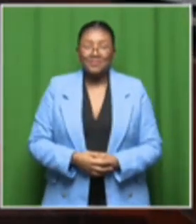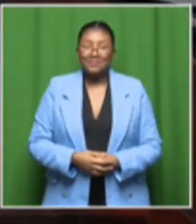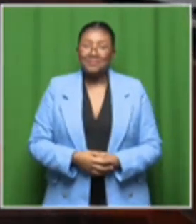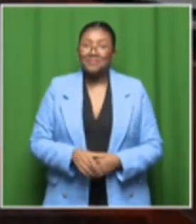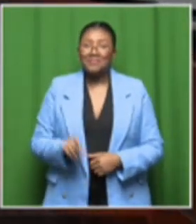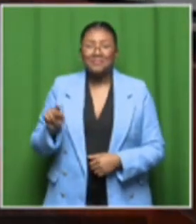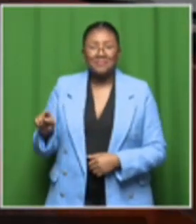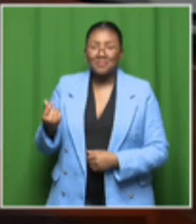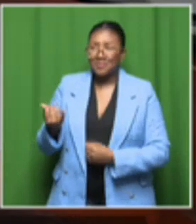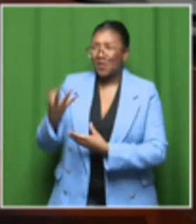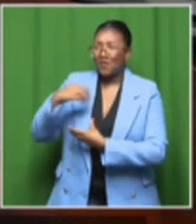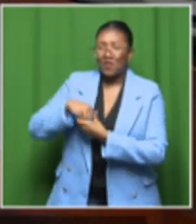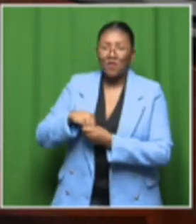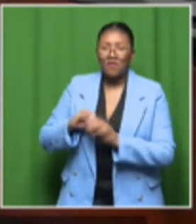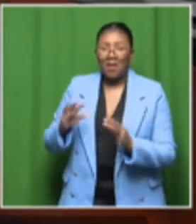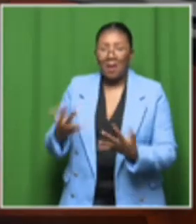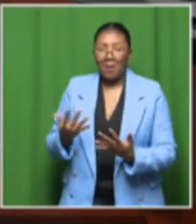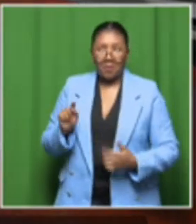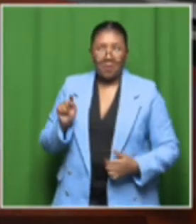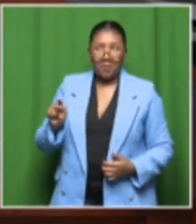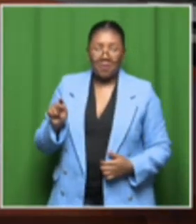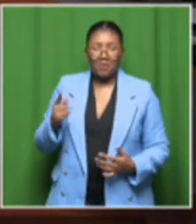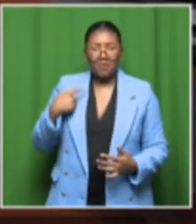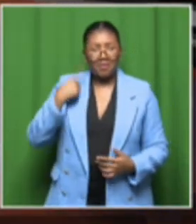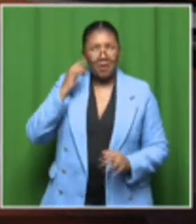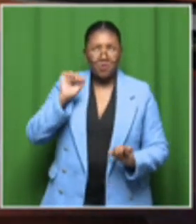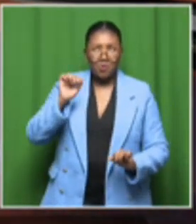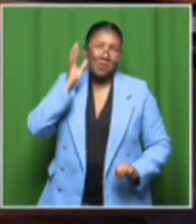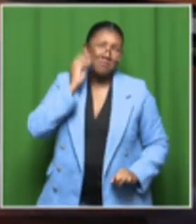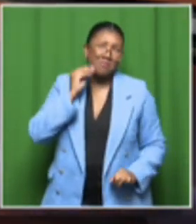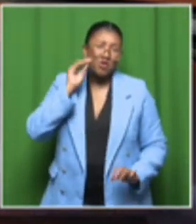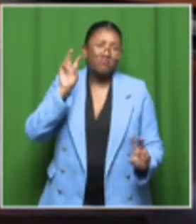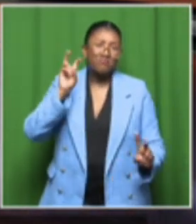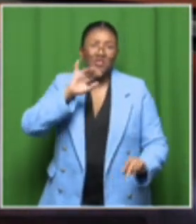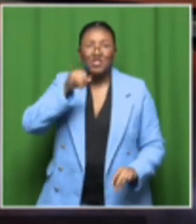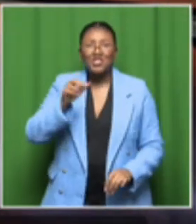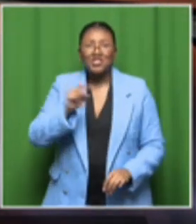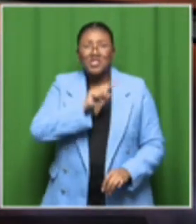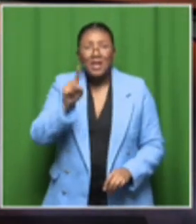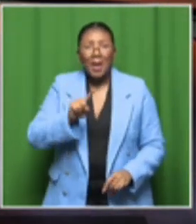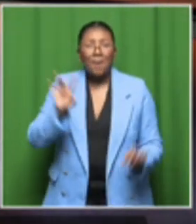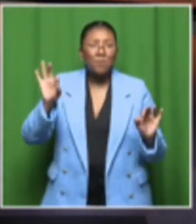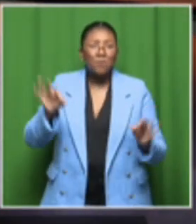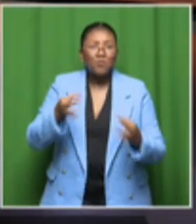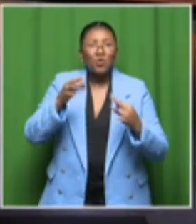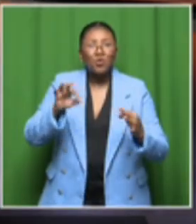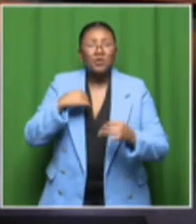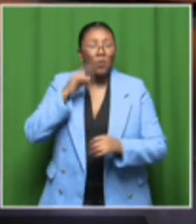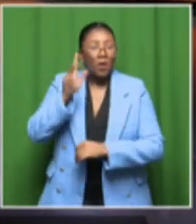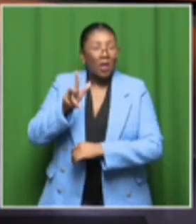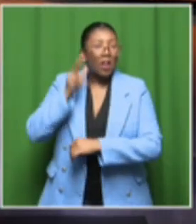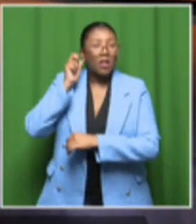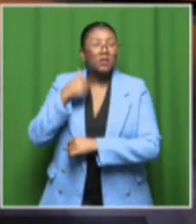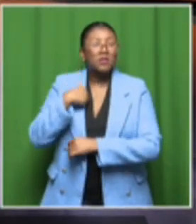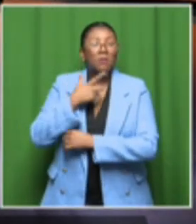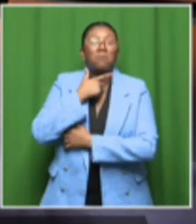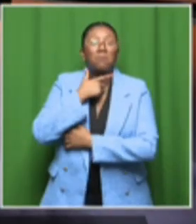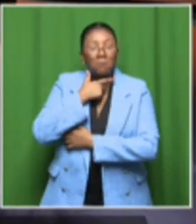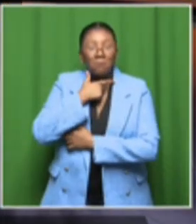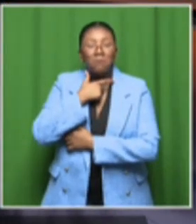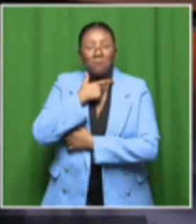your involvement? What's the experience of jazz when you immerse yourself in it? What's birthed through that with you?